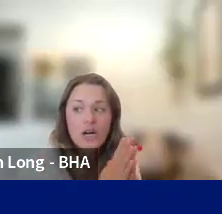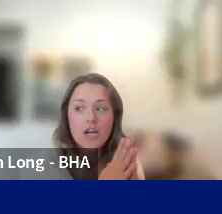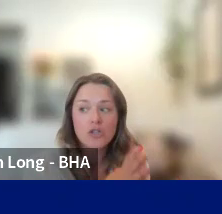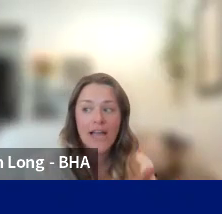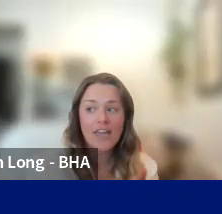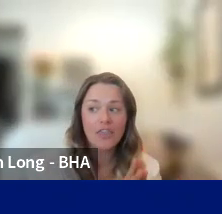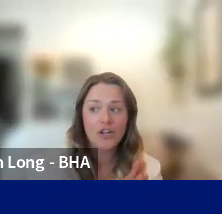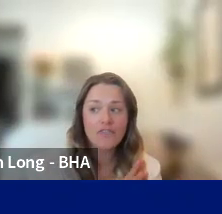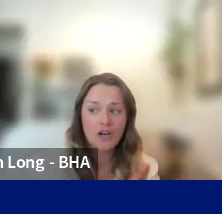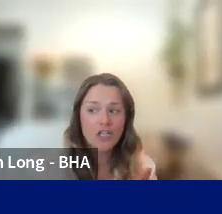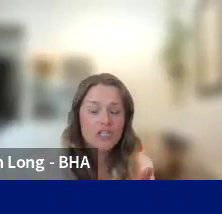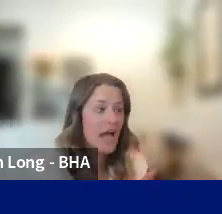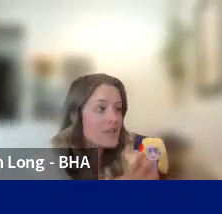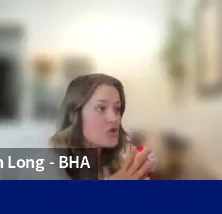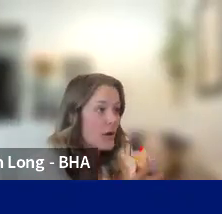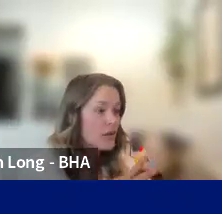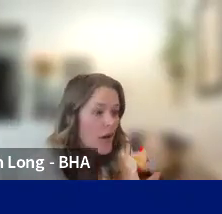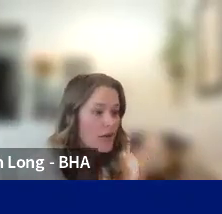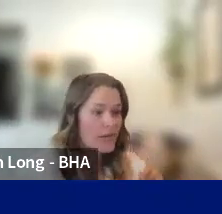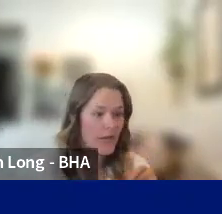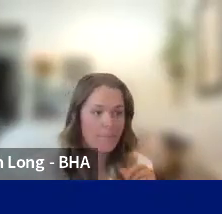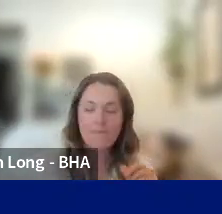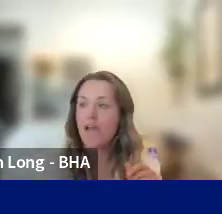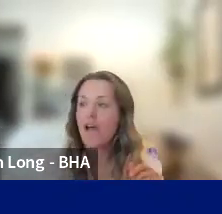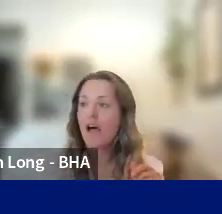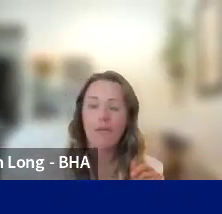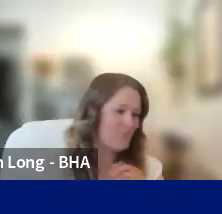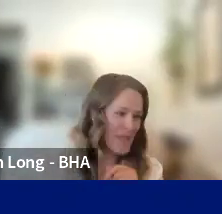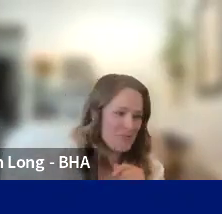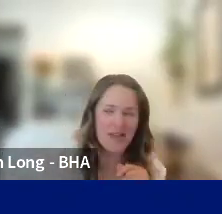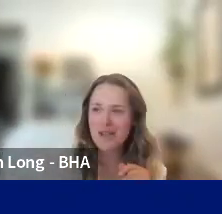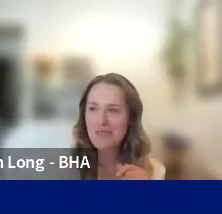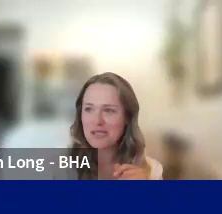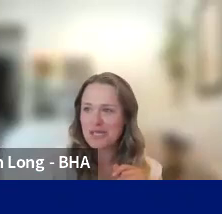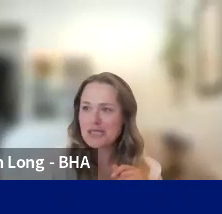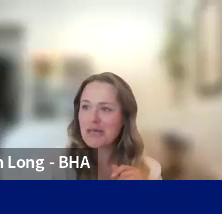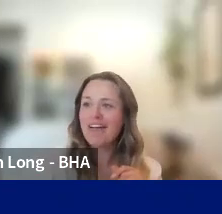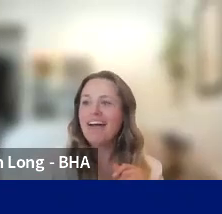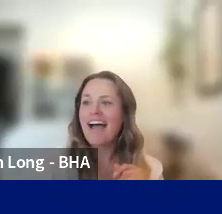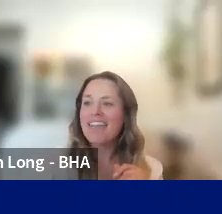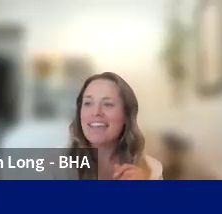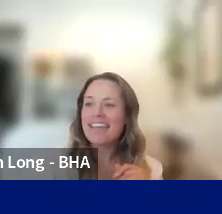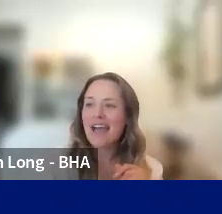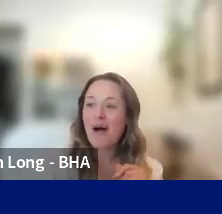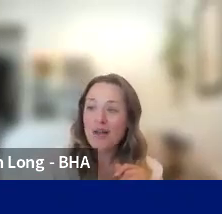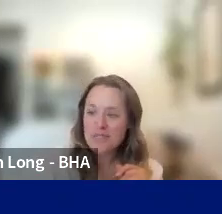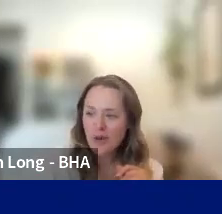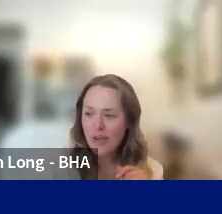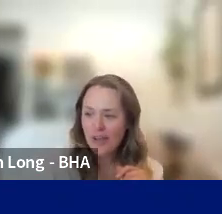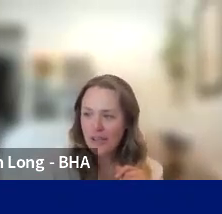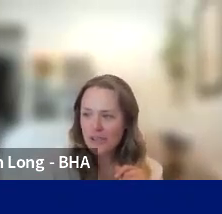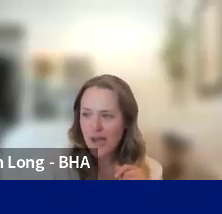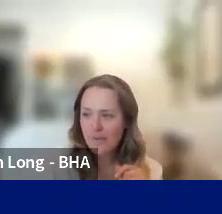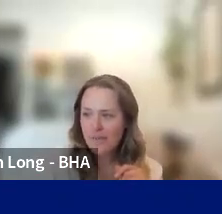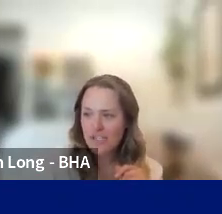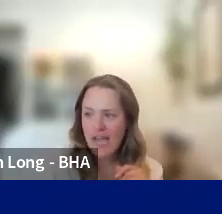scheduled for July 31st at 12 o'clock p.m. Thank you, Tasha. I appreciate you. And then I'm